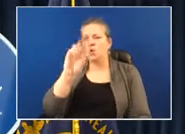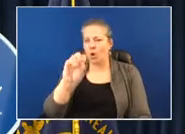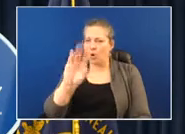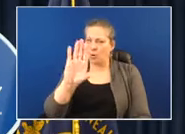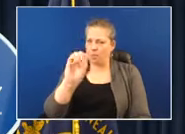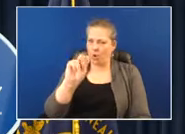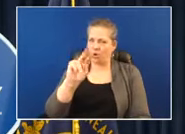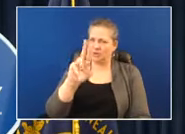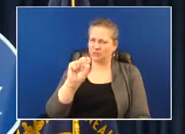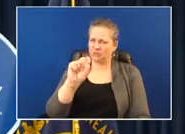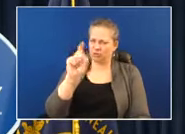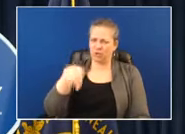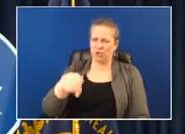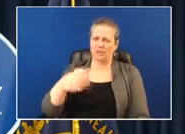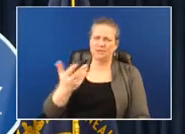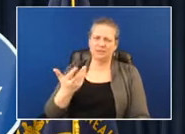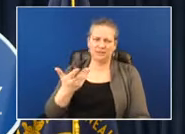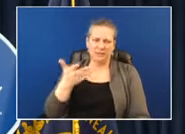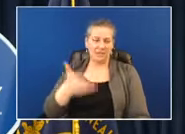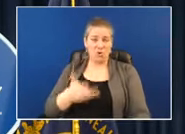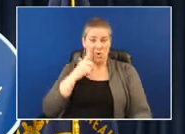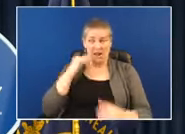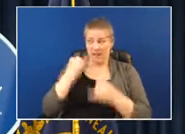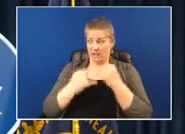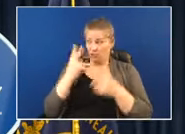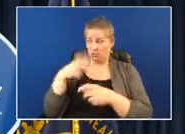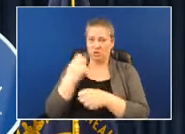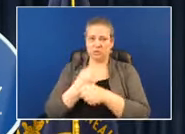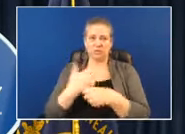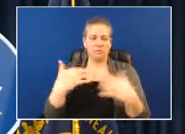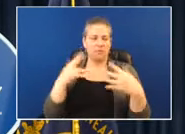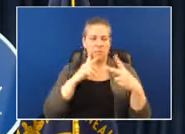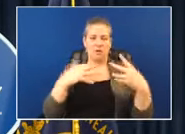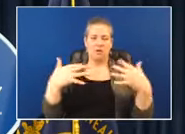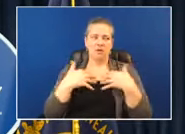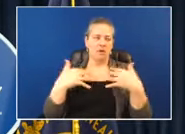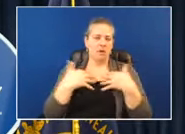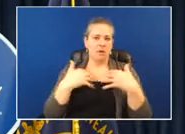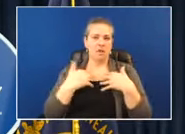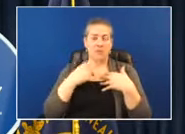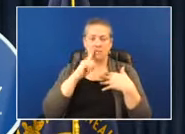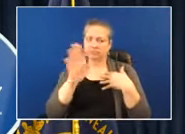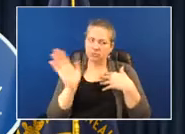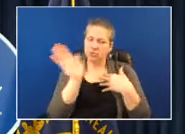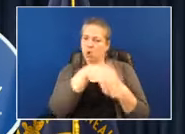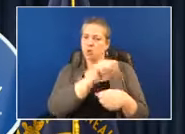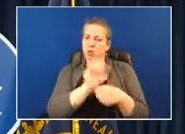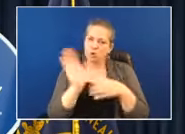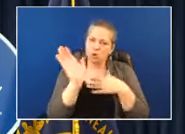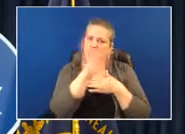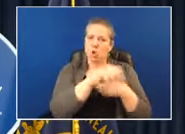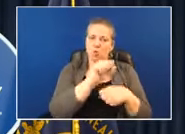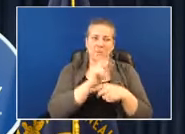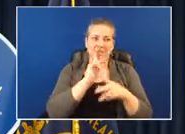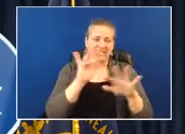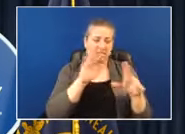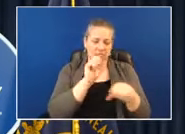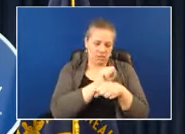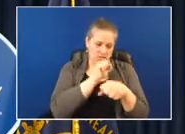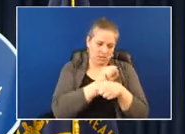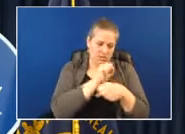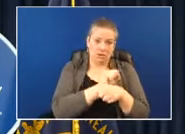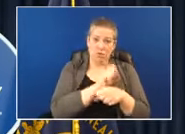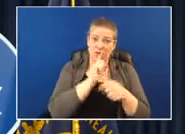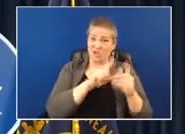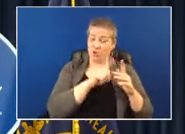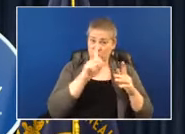2 years, especially the scariest moments in the beginning where we were asking people to continue to go to work. When the virus in the beginning, I mean,